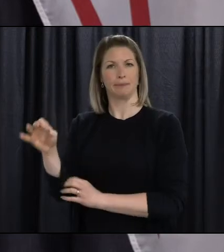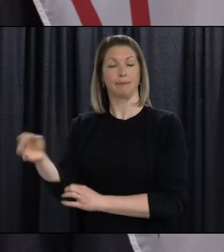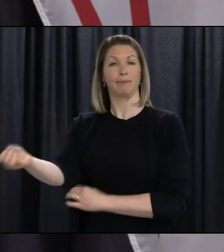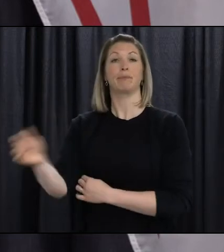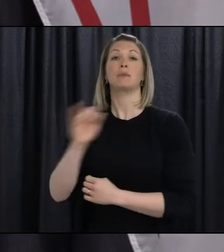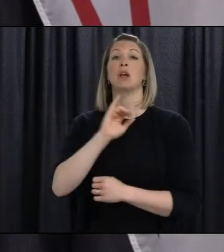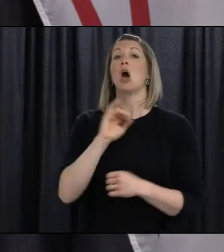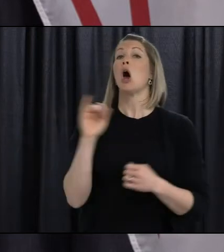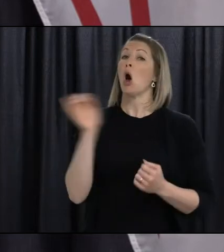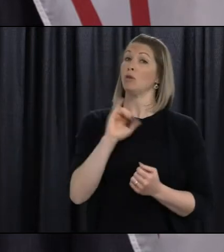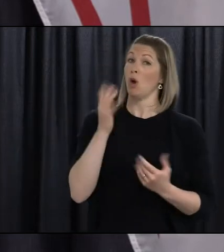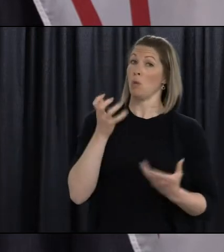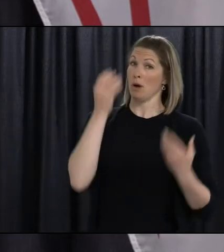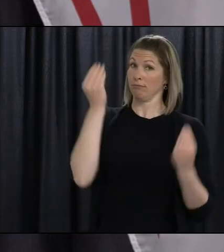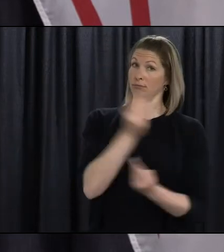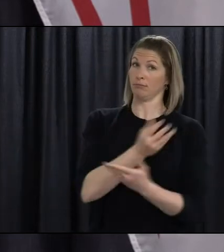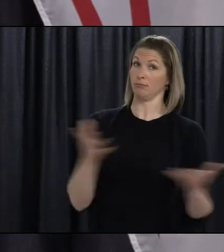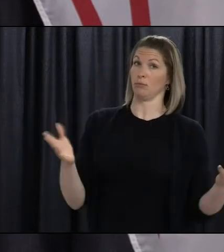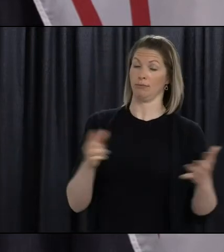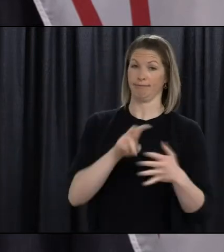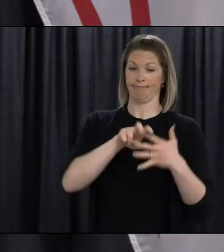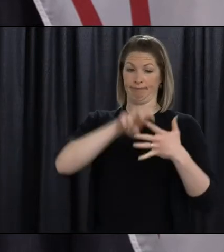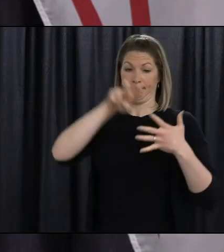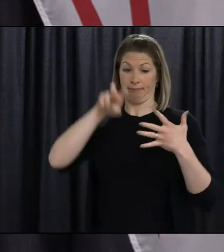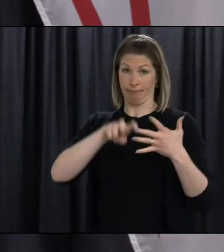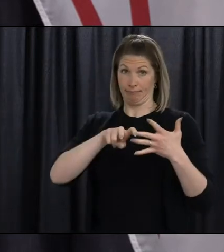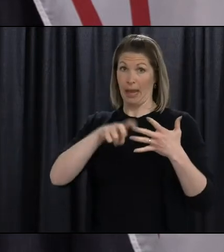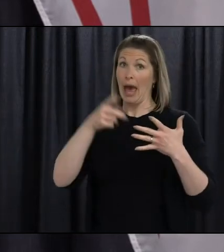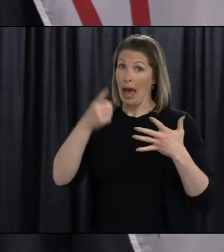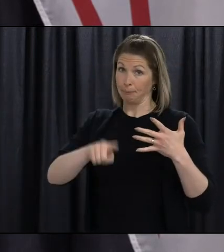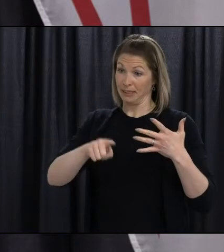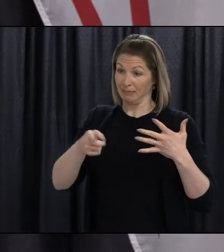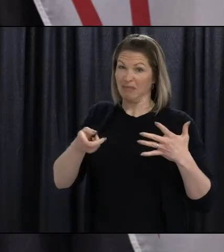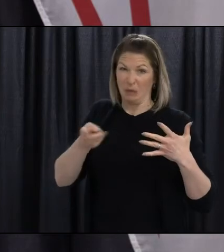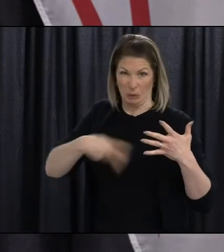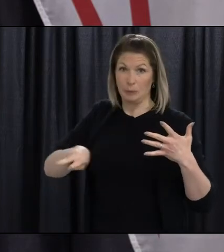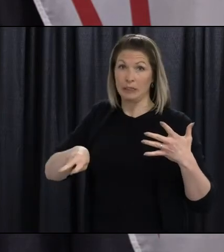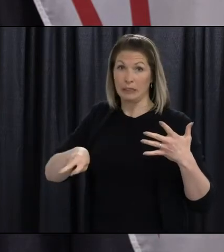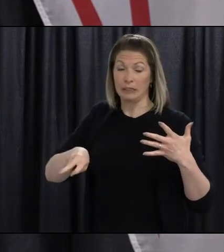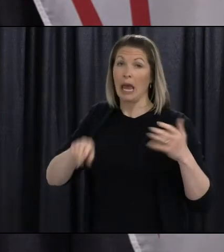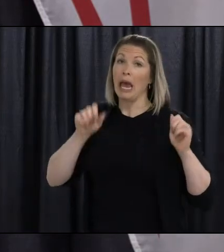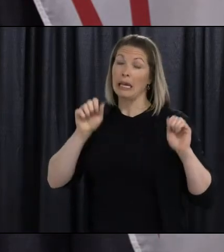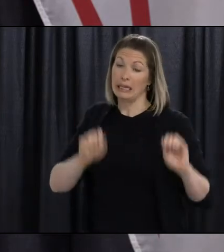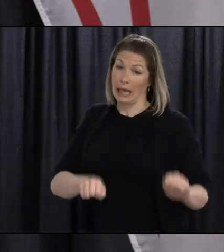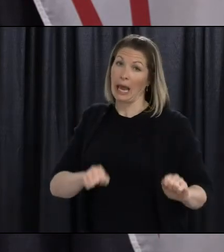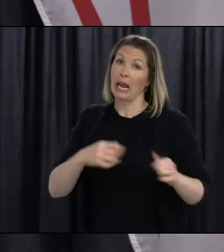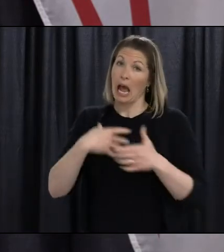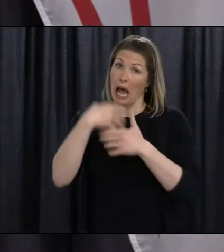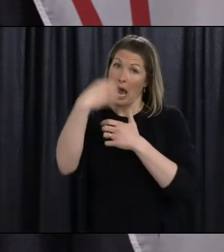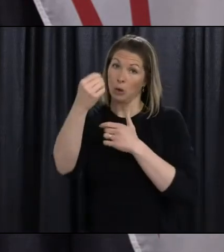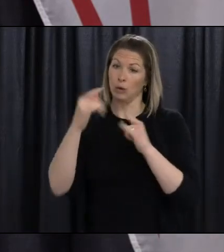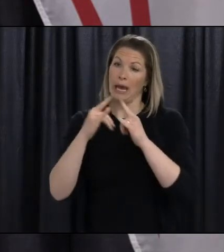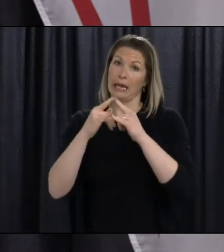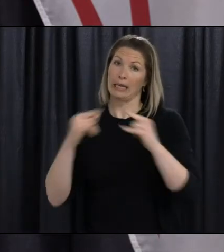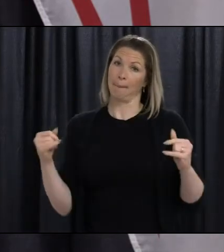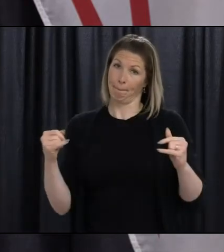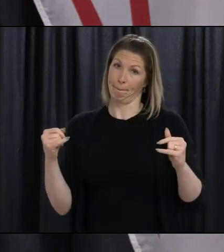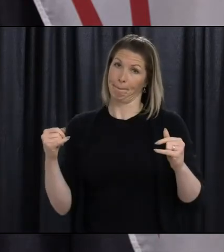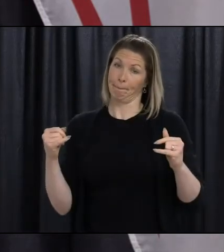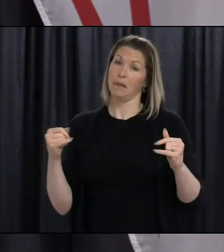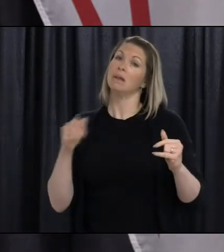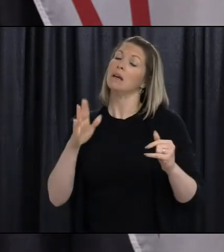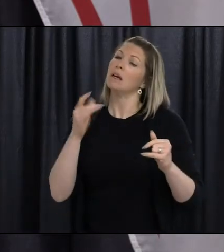3. Access will be limited to self-contained units, including RVs or cabins, that have a